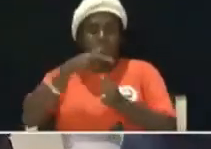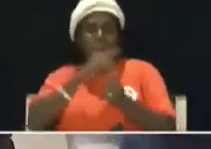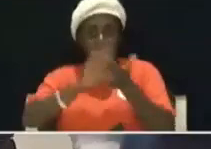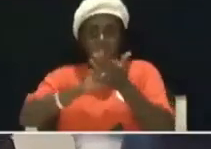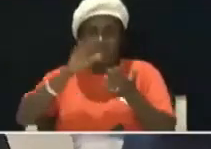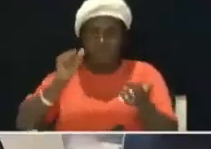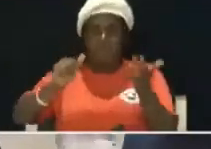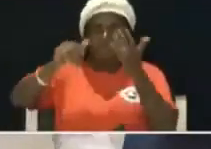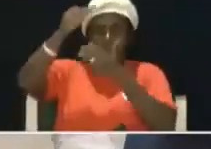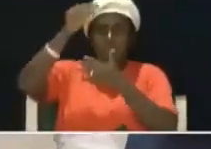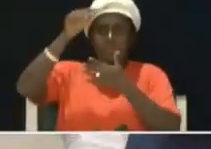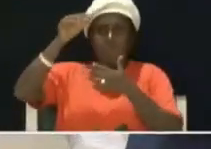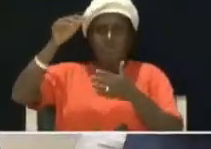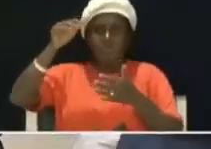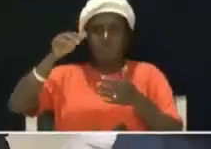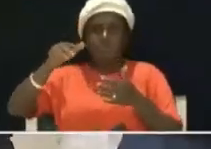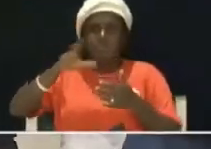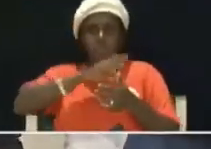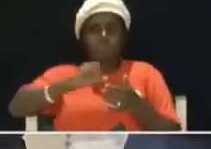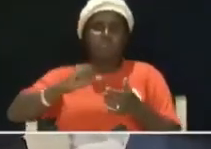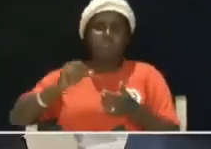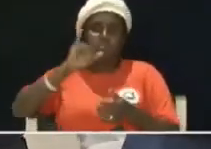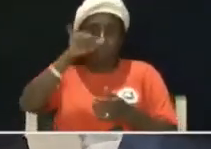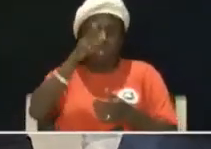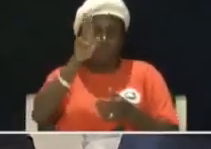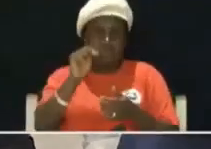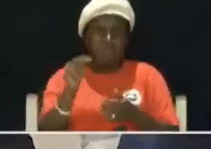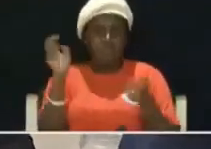we believe it. And June, we came for the Holy Ghost service.